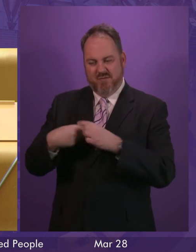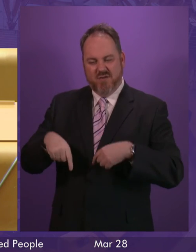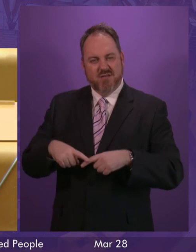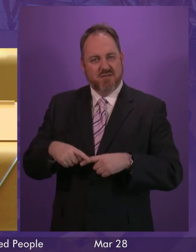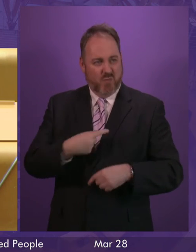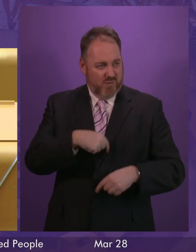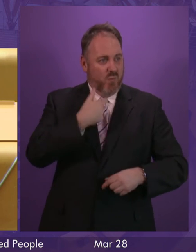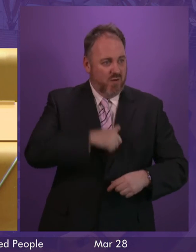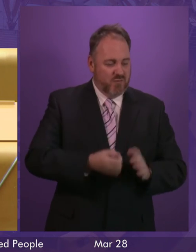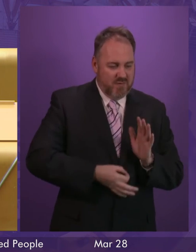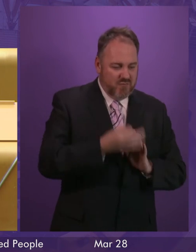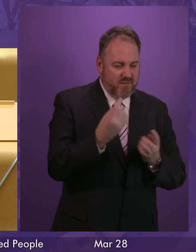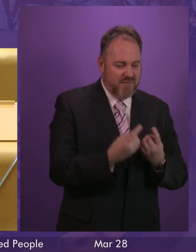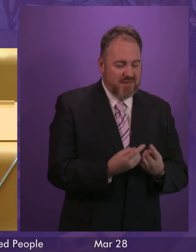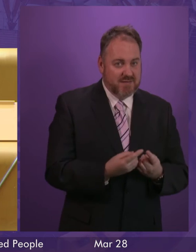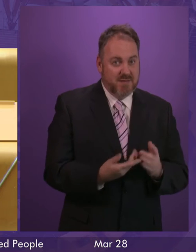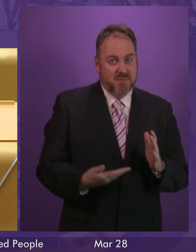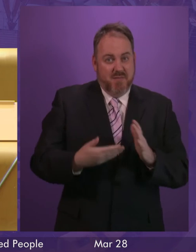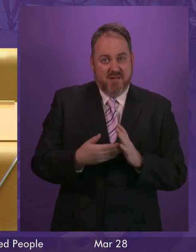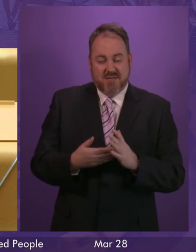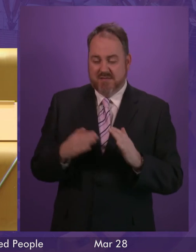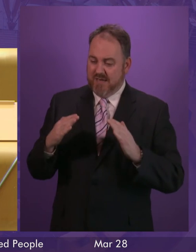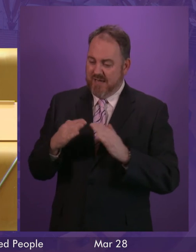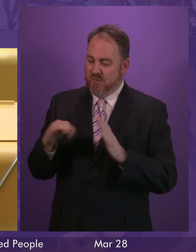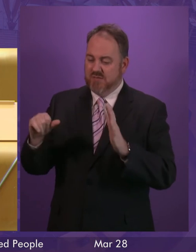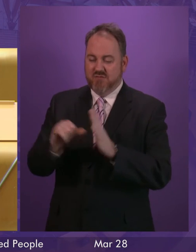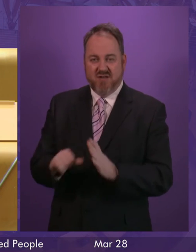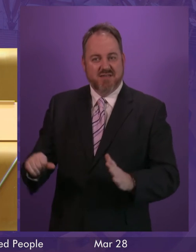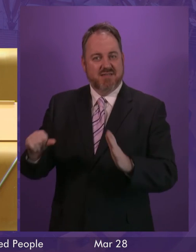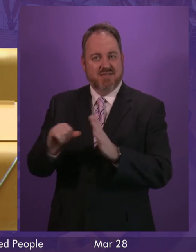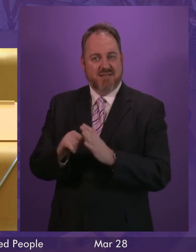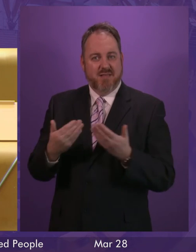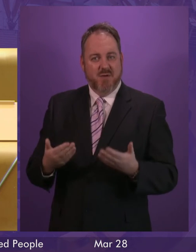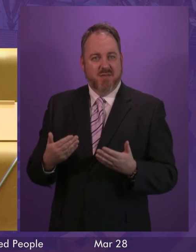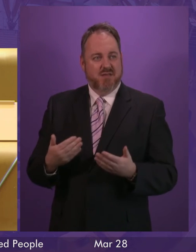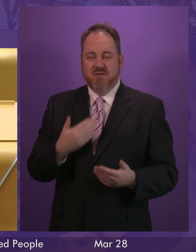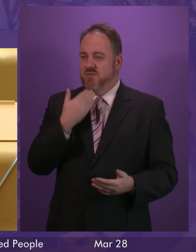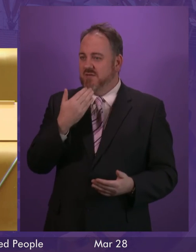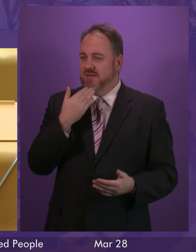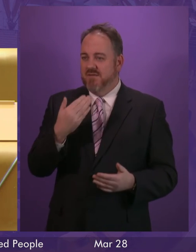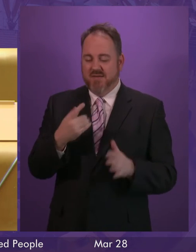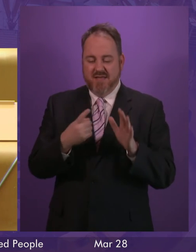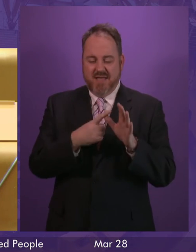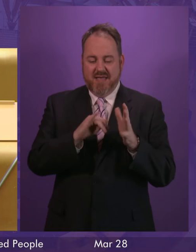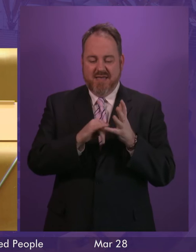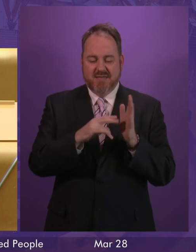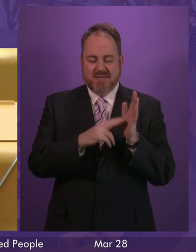crying out for. There is a housing crisis for disabled people. The number of ASN teachers is being slashed, and as